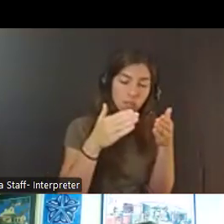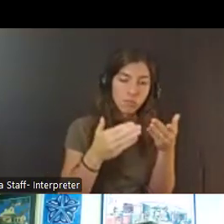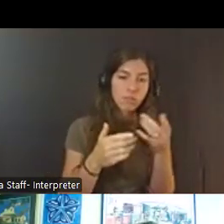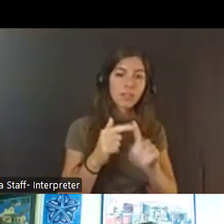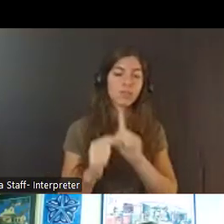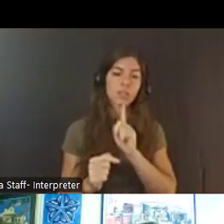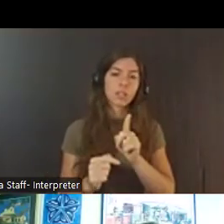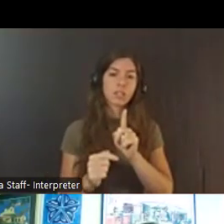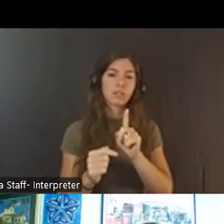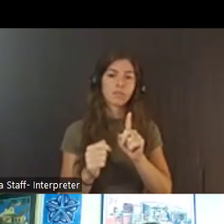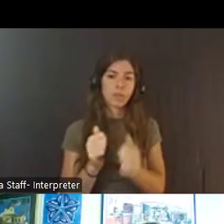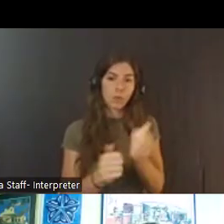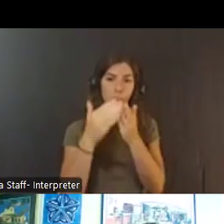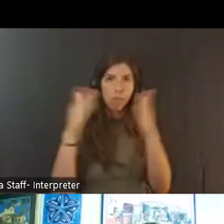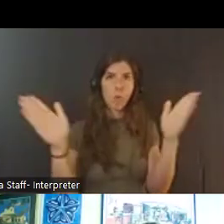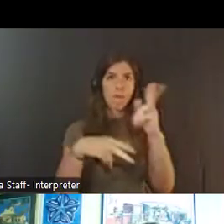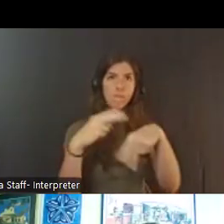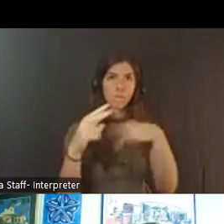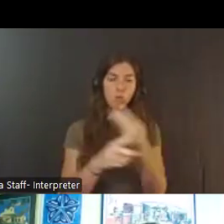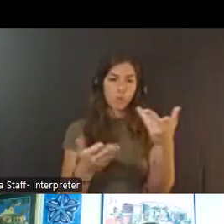basically, the broadest version would be